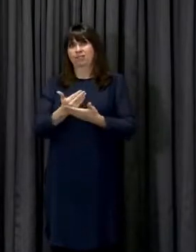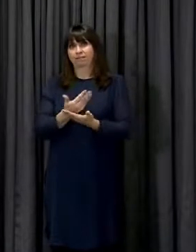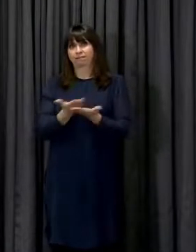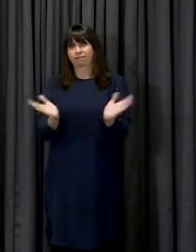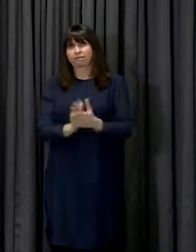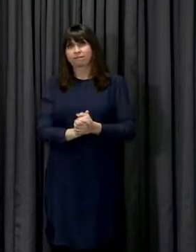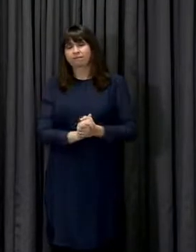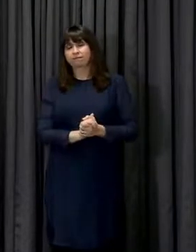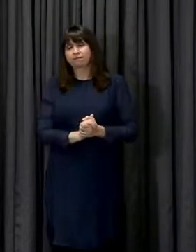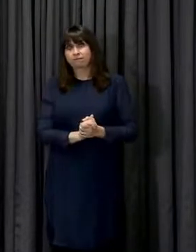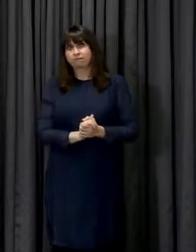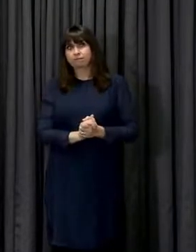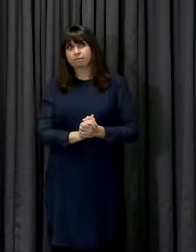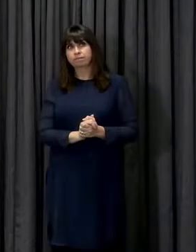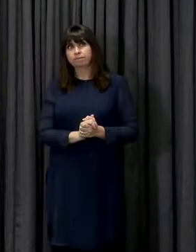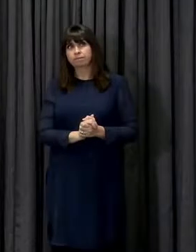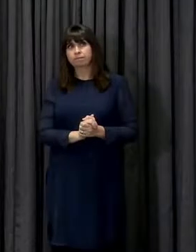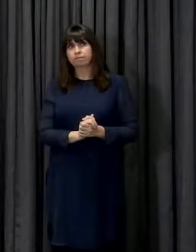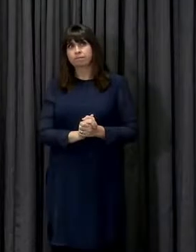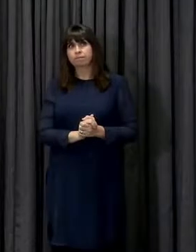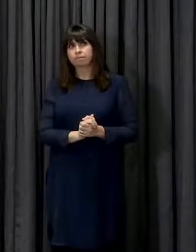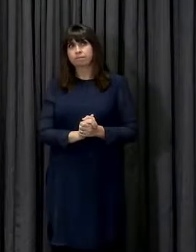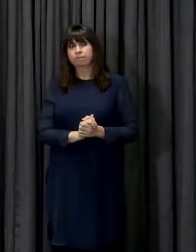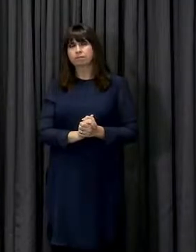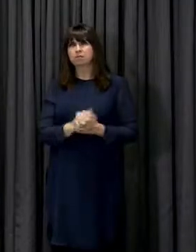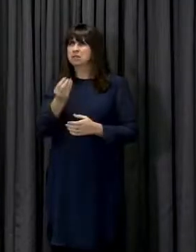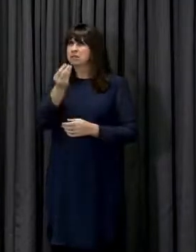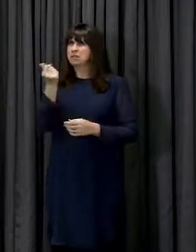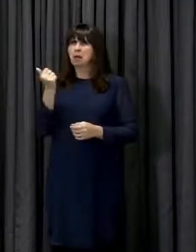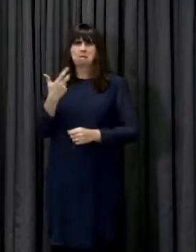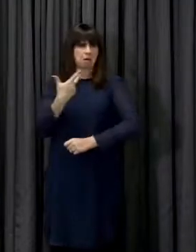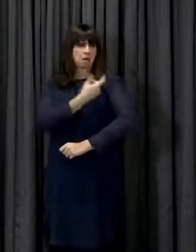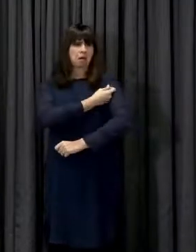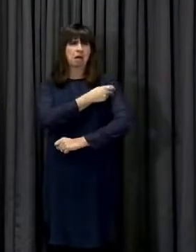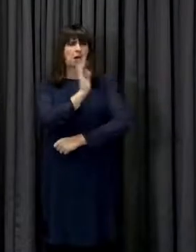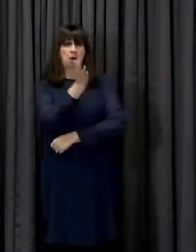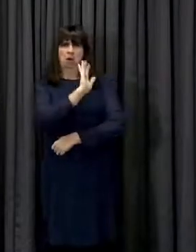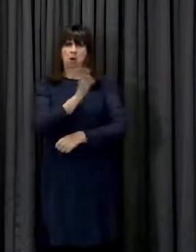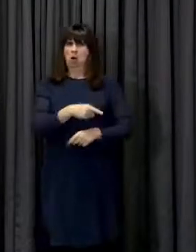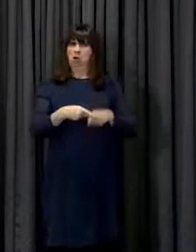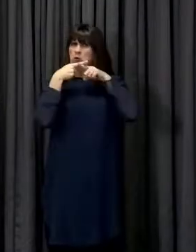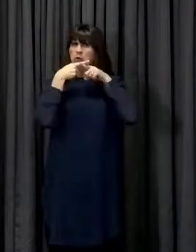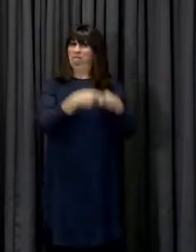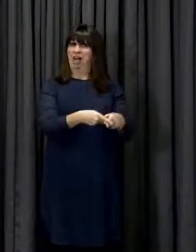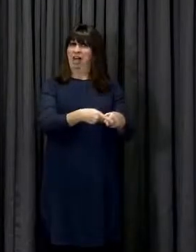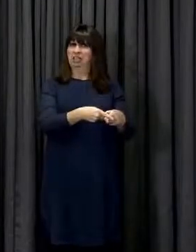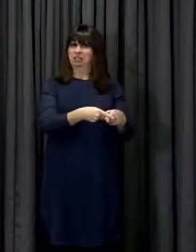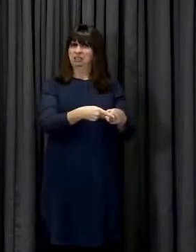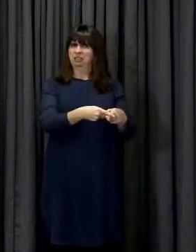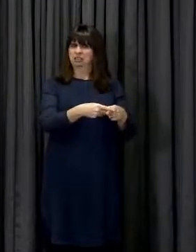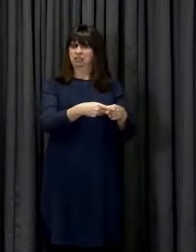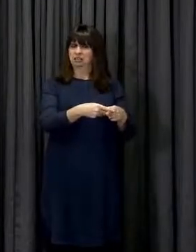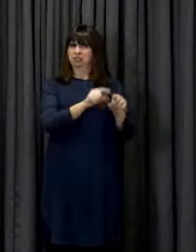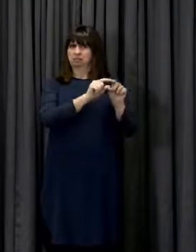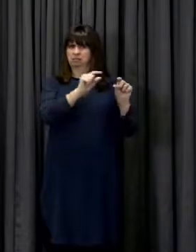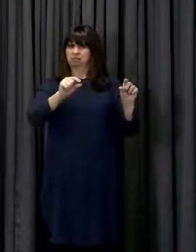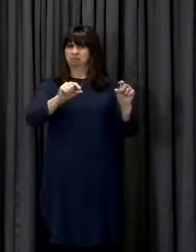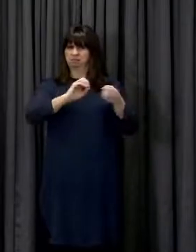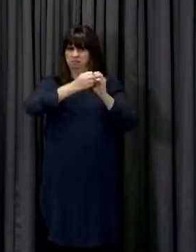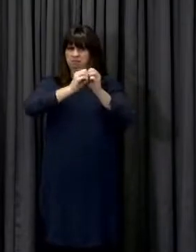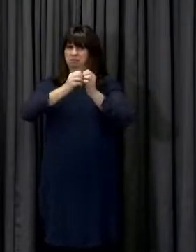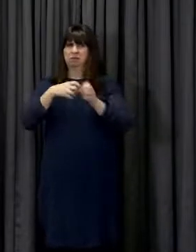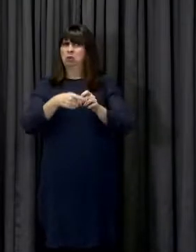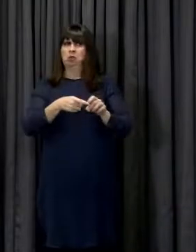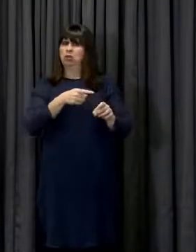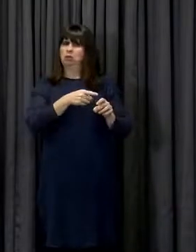Many have said that they're considering not having the vaccine because they feel it's been rushed through development and testing. What would you say to those people